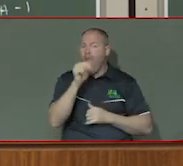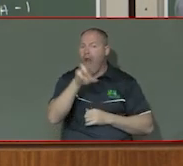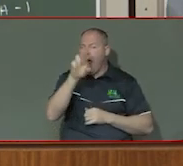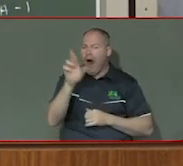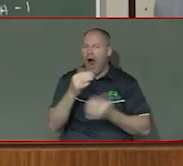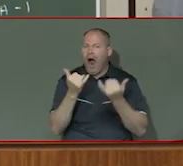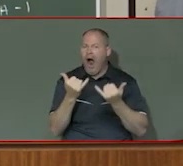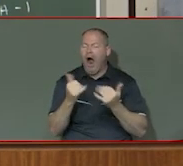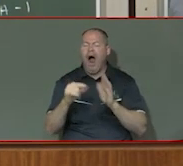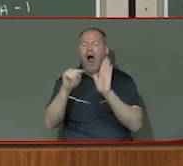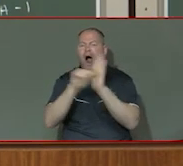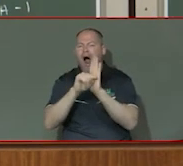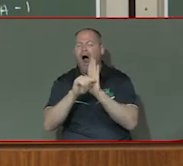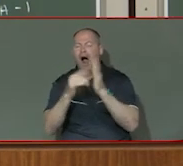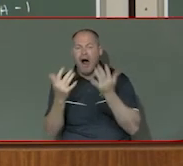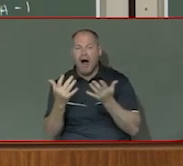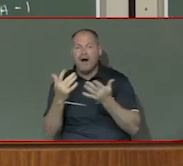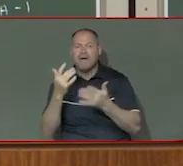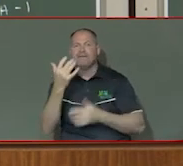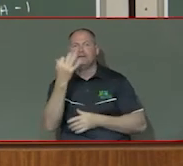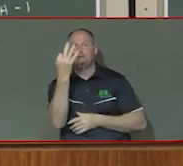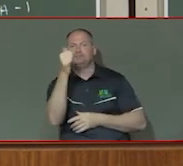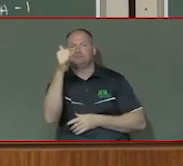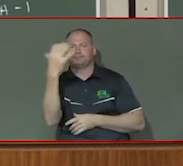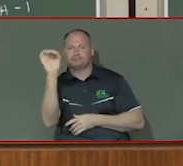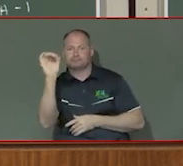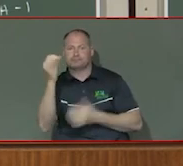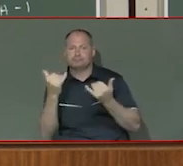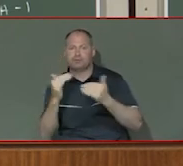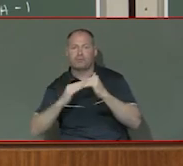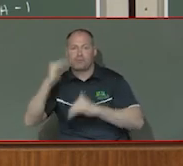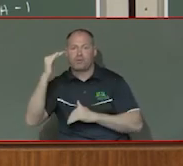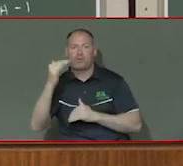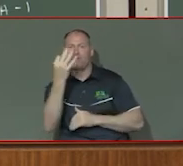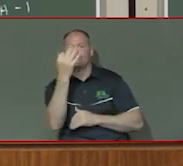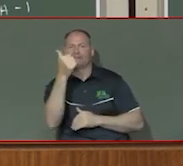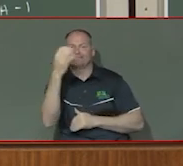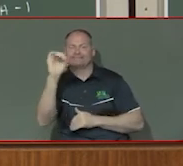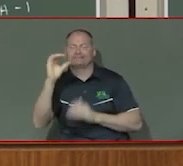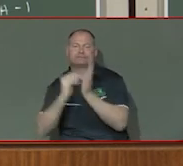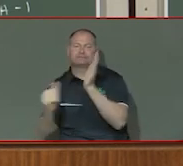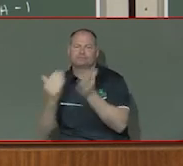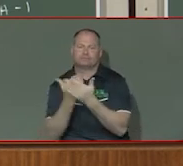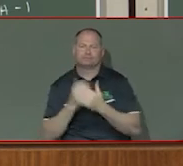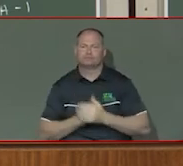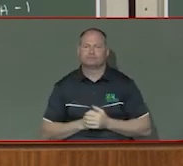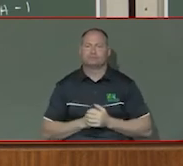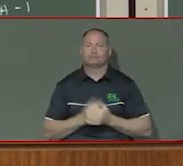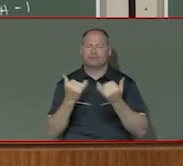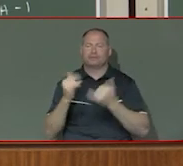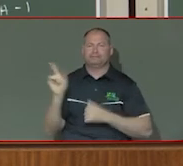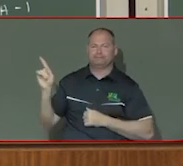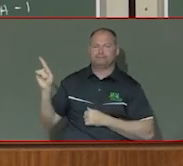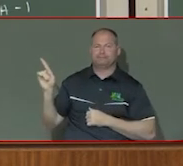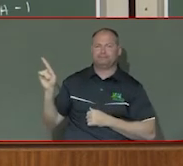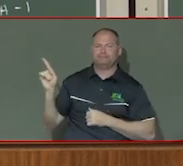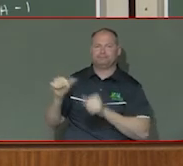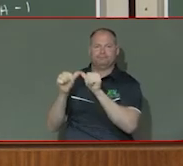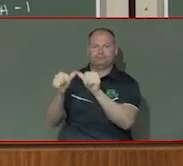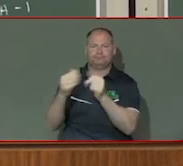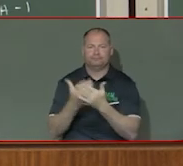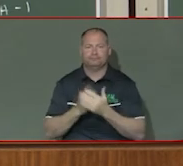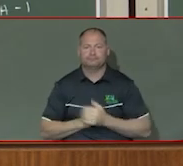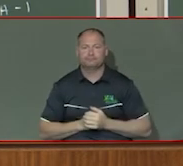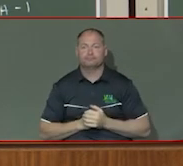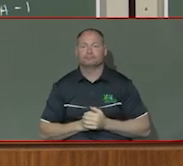it's a negative angle, add 360, angle greater than 360, subtract 360. Now let's look at this one here. If it's not